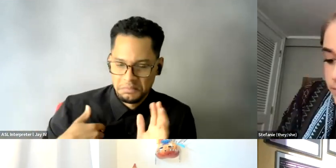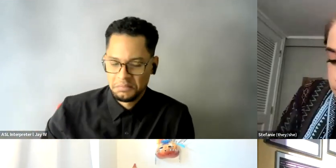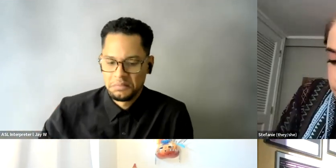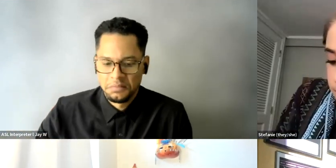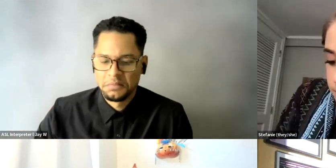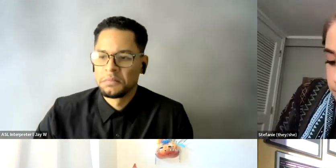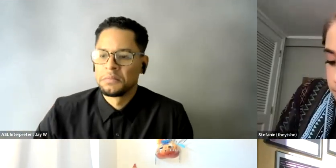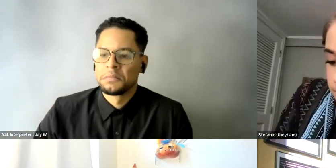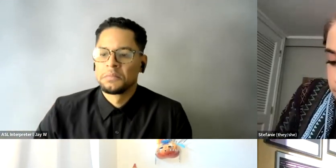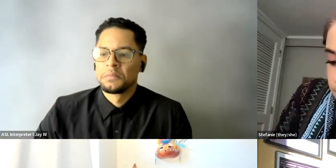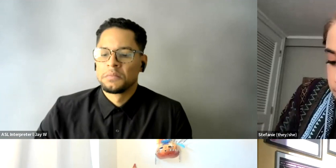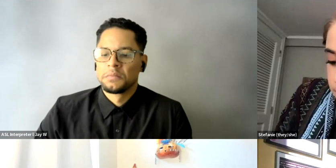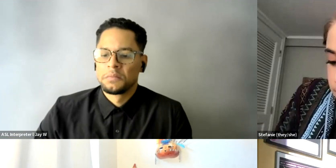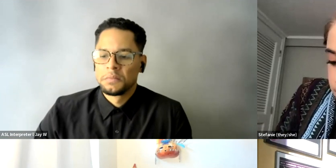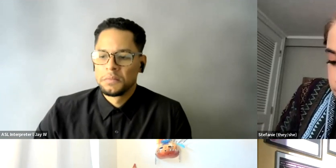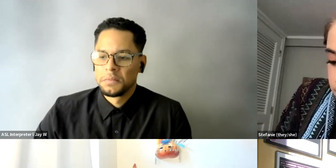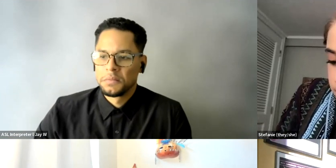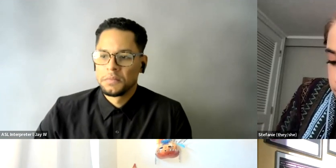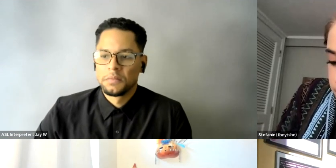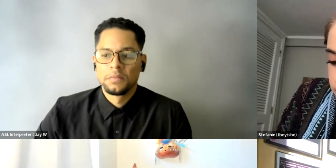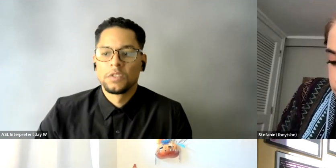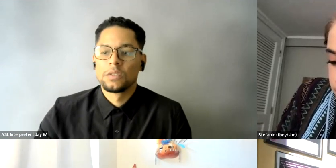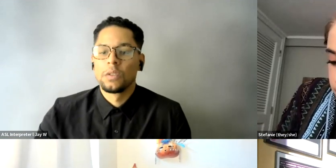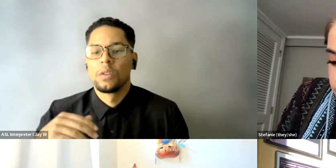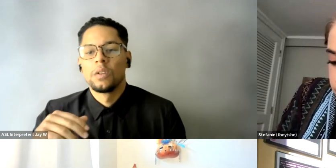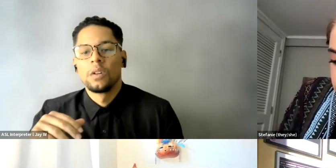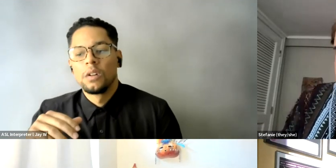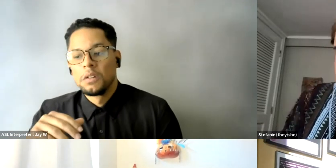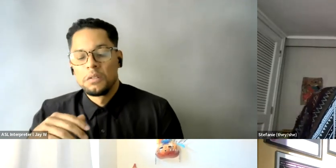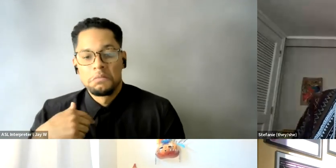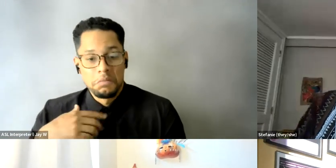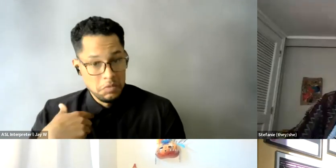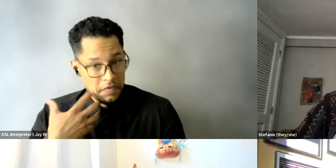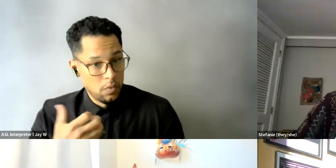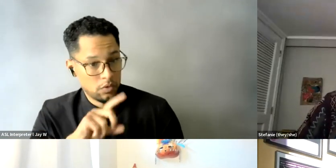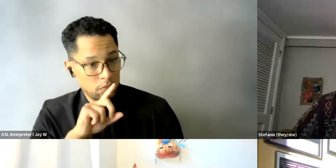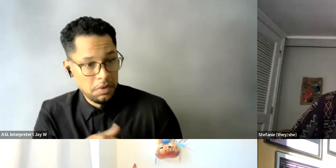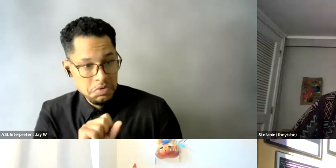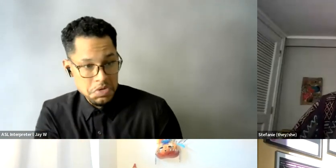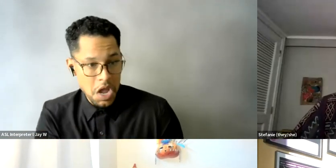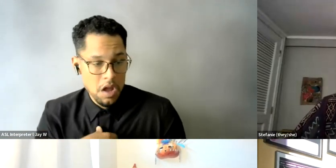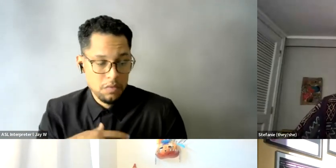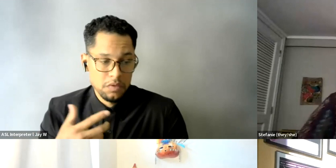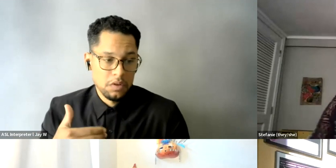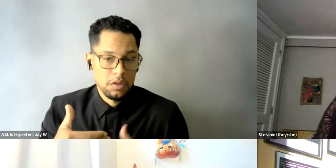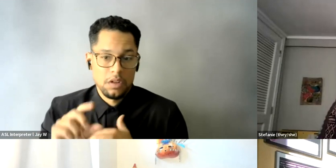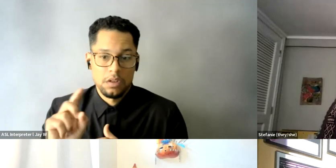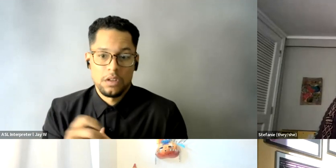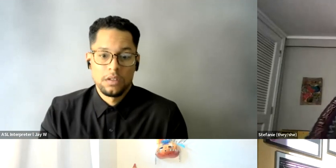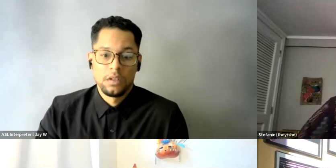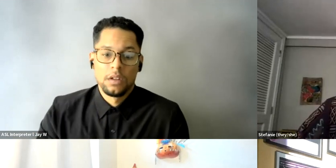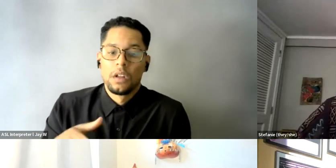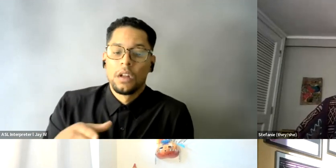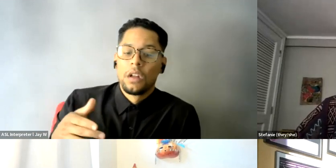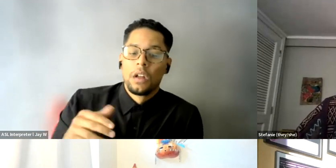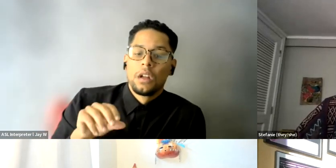Well, I was going to ask our next question. So if you want to respond to this one, then. All right. Stefanie, I'm just like,